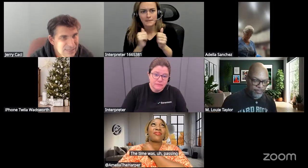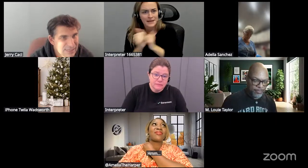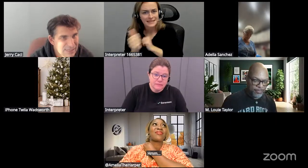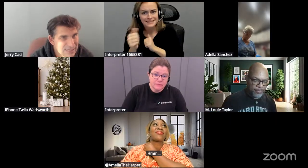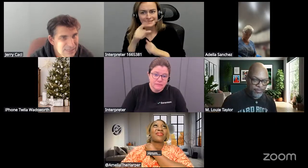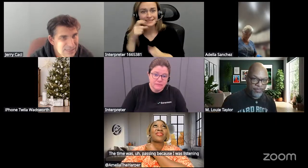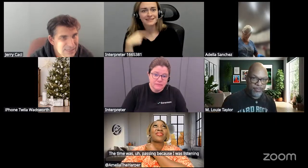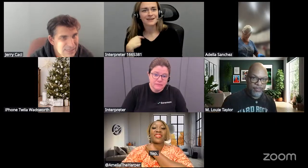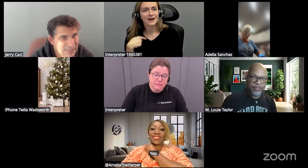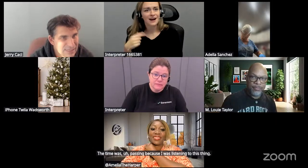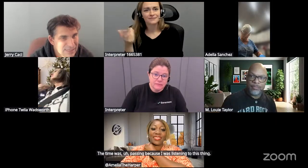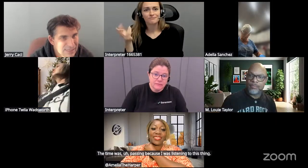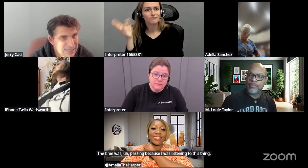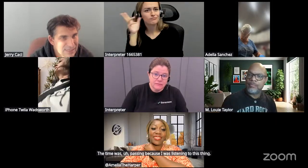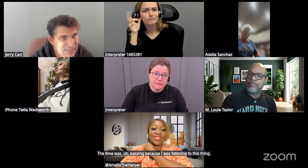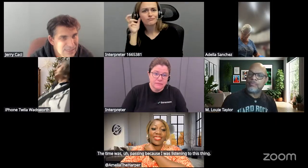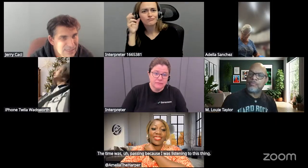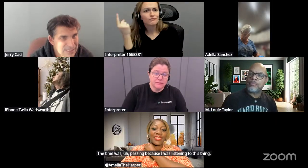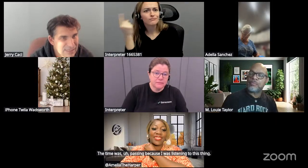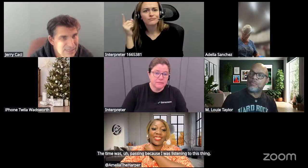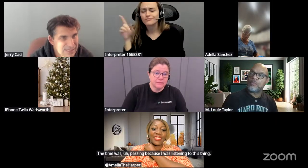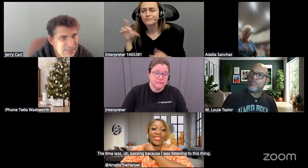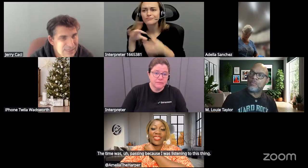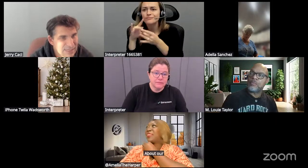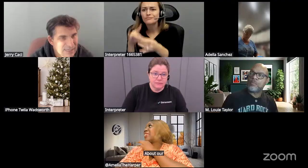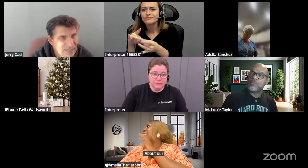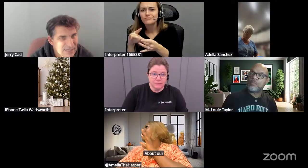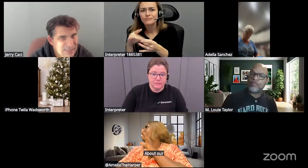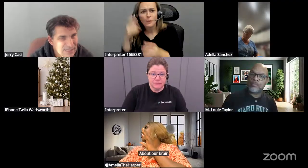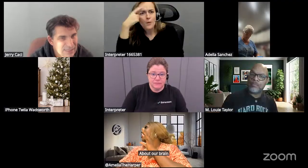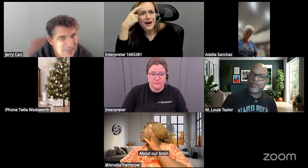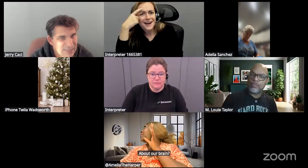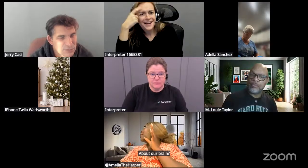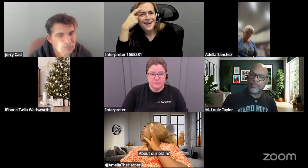listening to this thing about our brain,